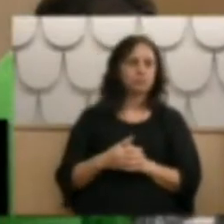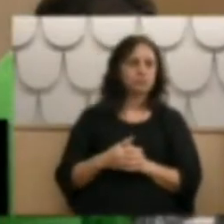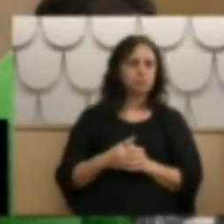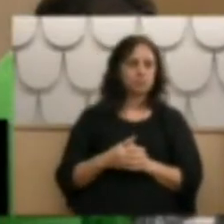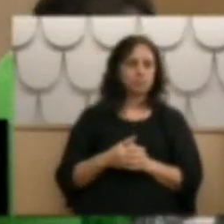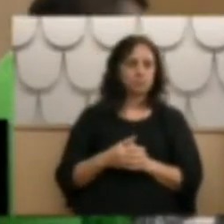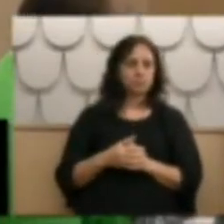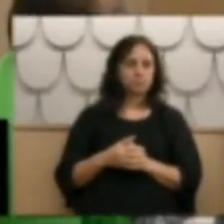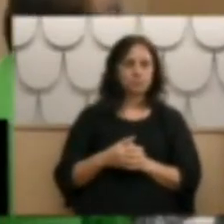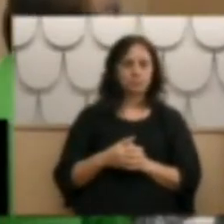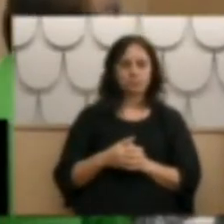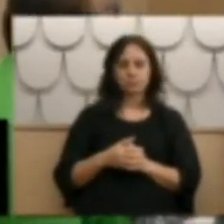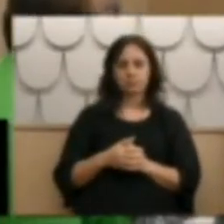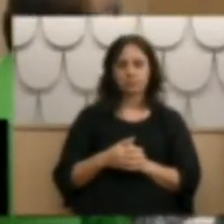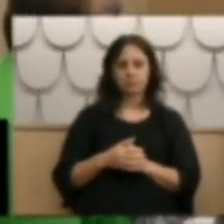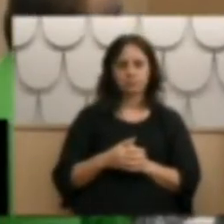that